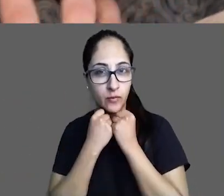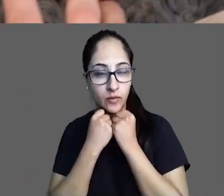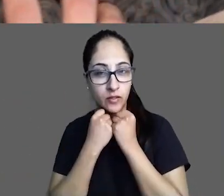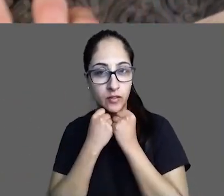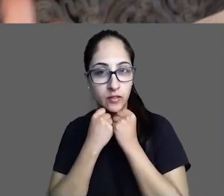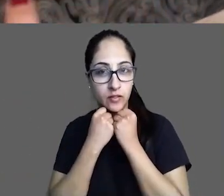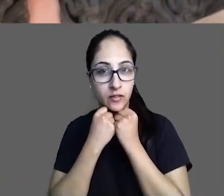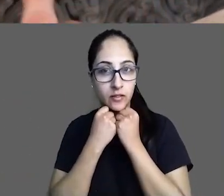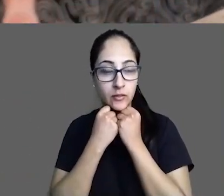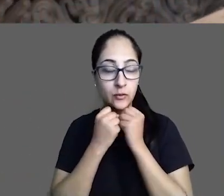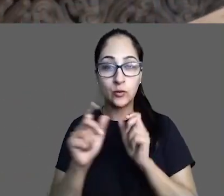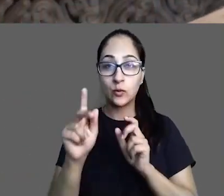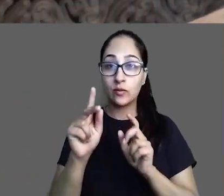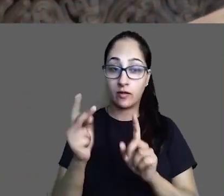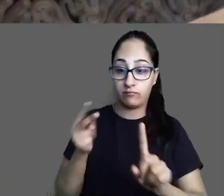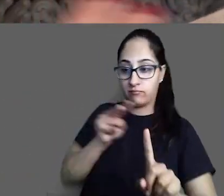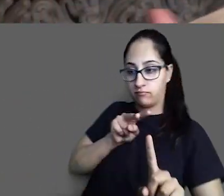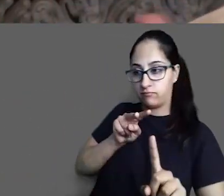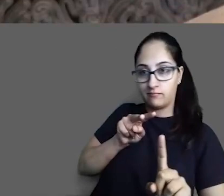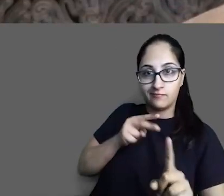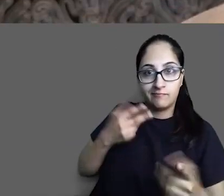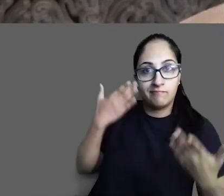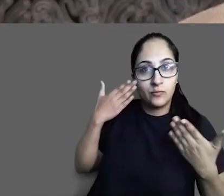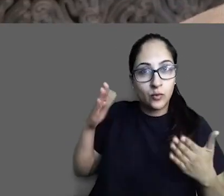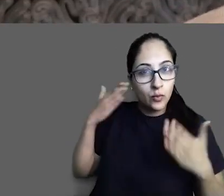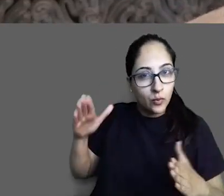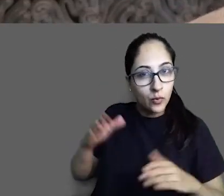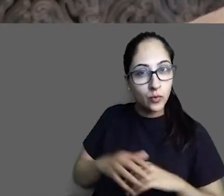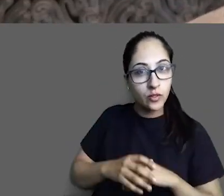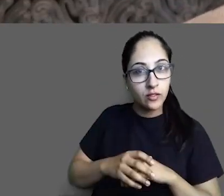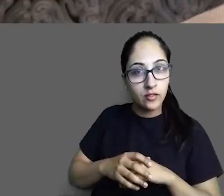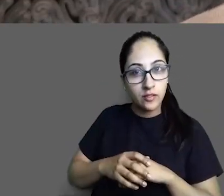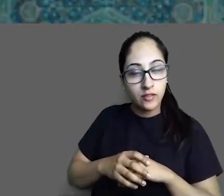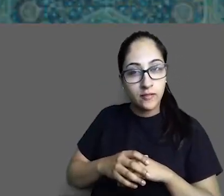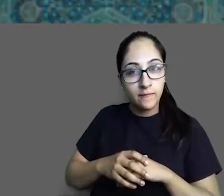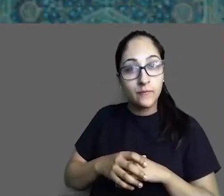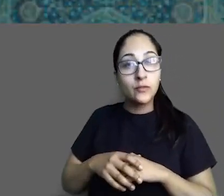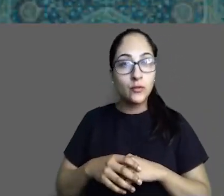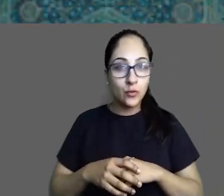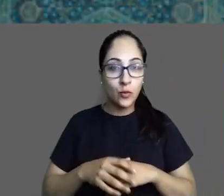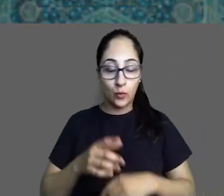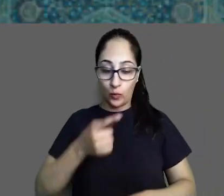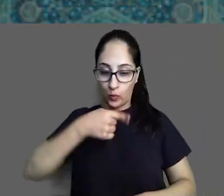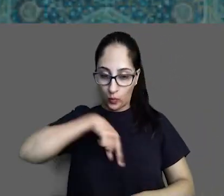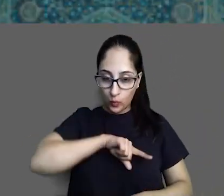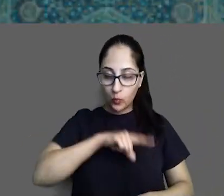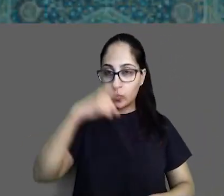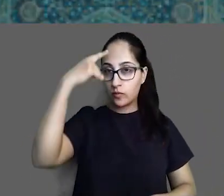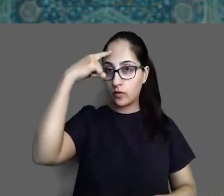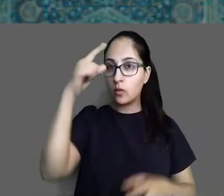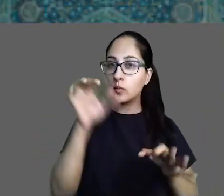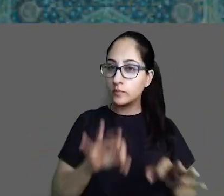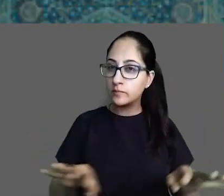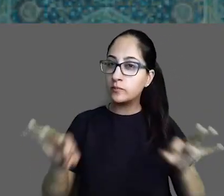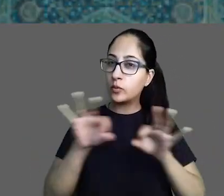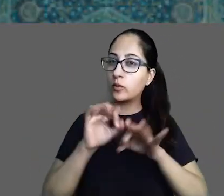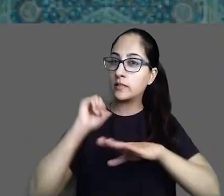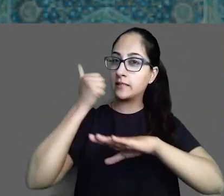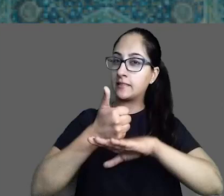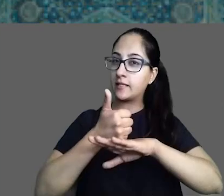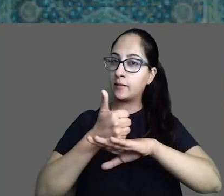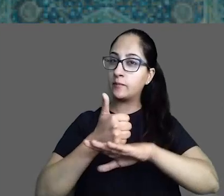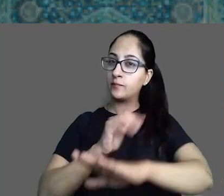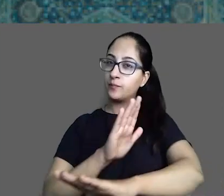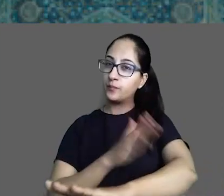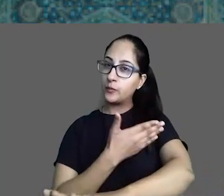a community, a country, and a region completely different level of understanding. That's why for us, it was so